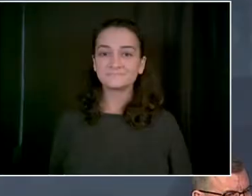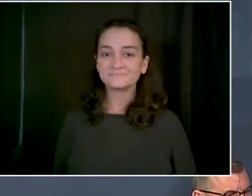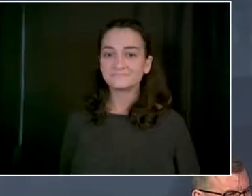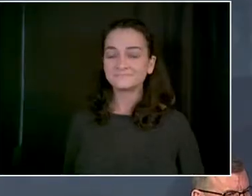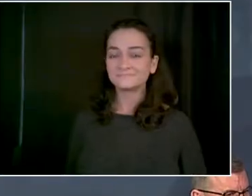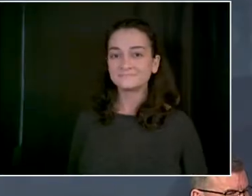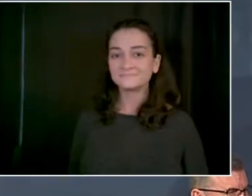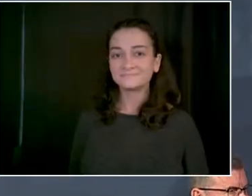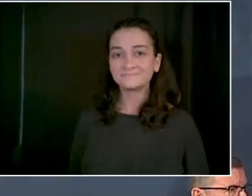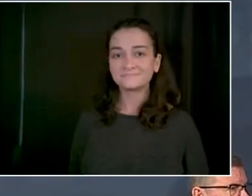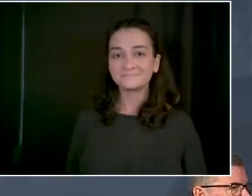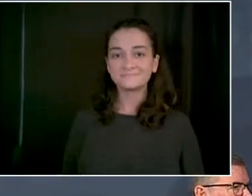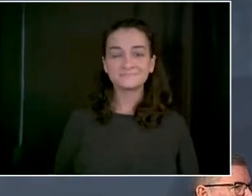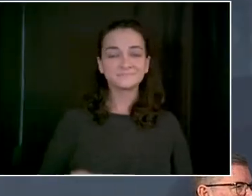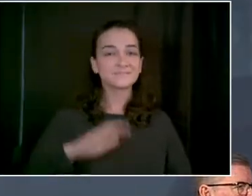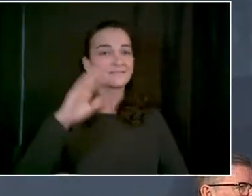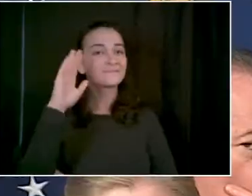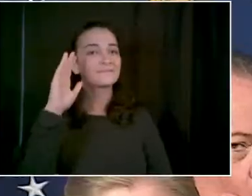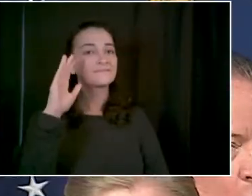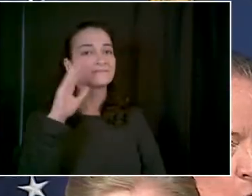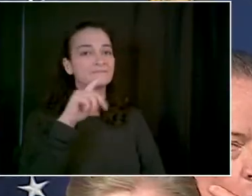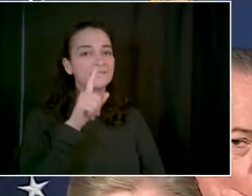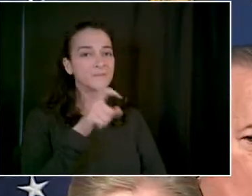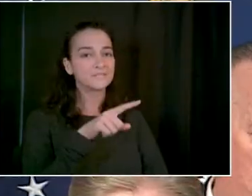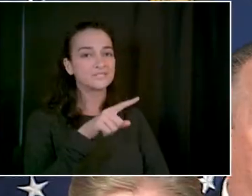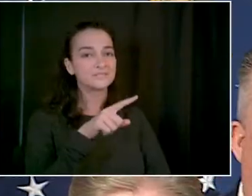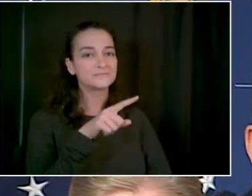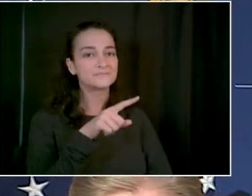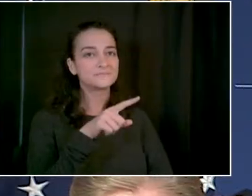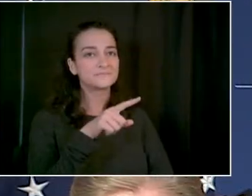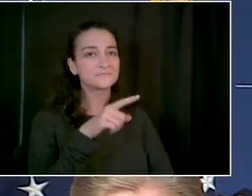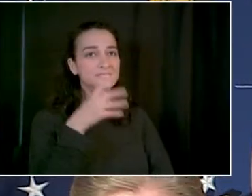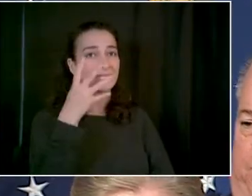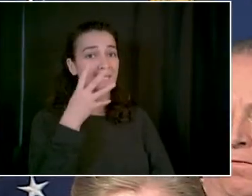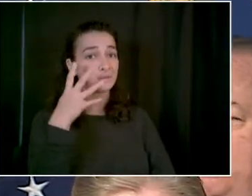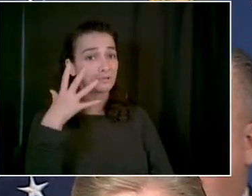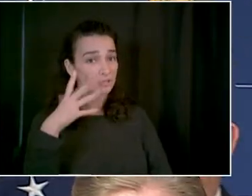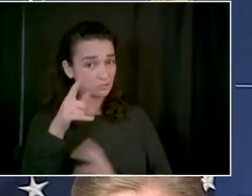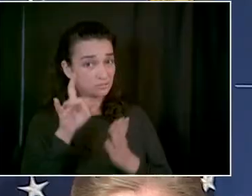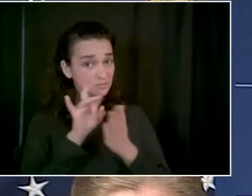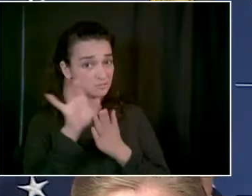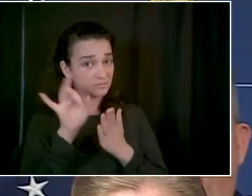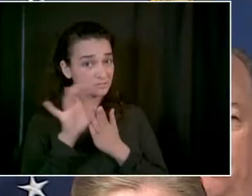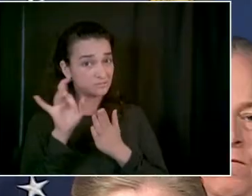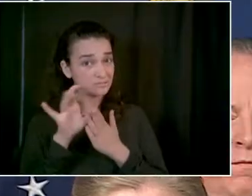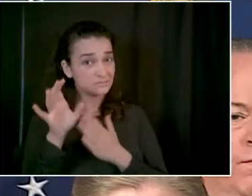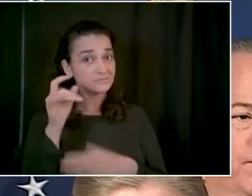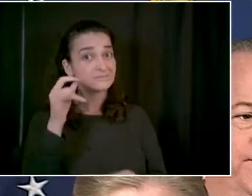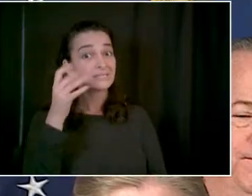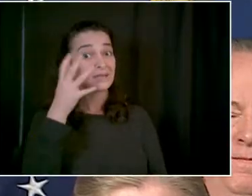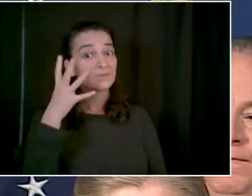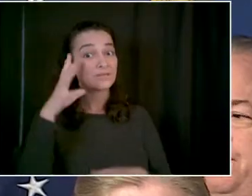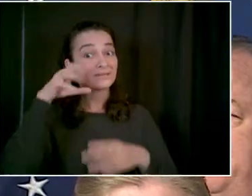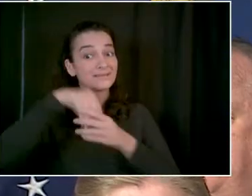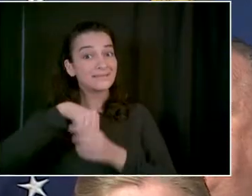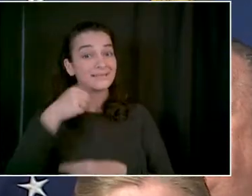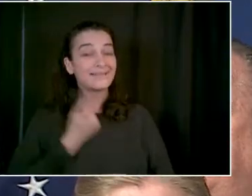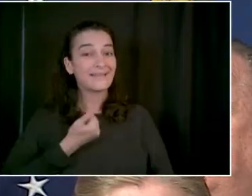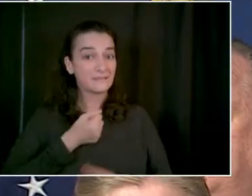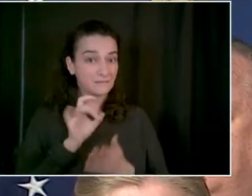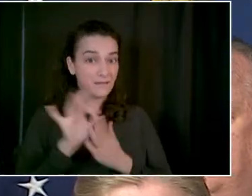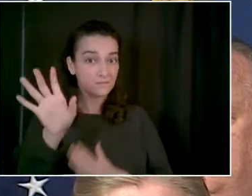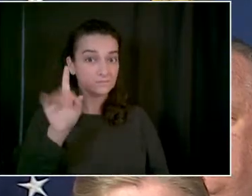be deported? I think I've been very clear on this, and I want to say it so this can be fully understood.